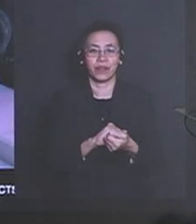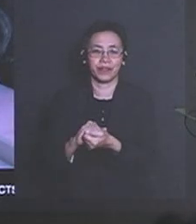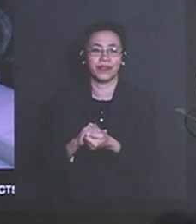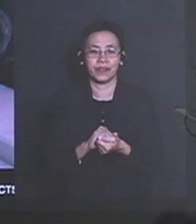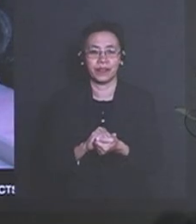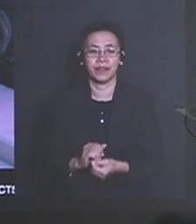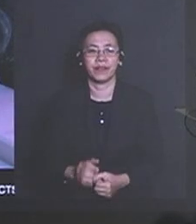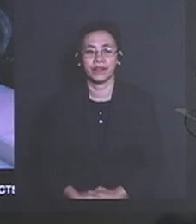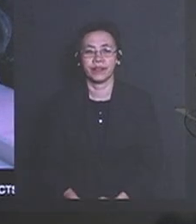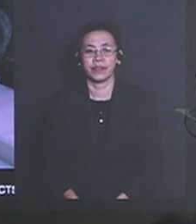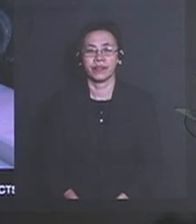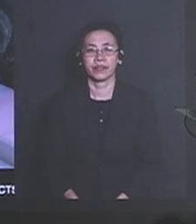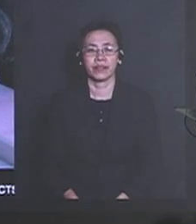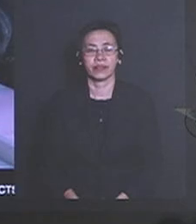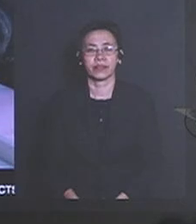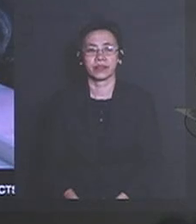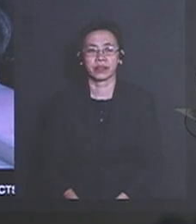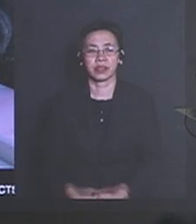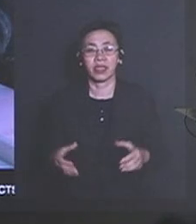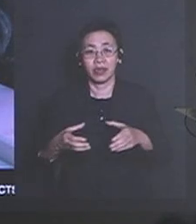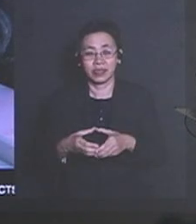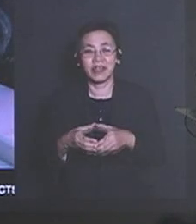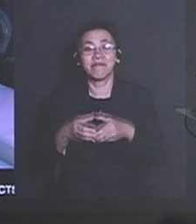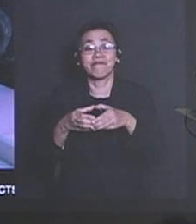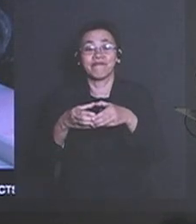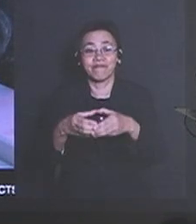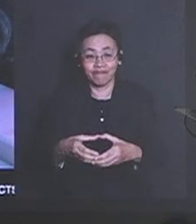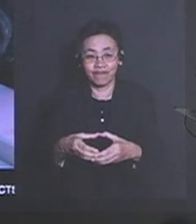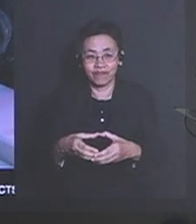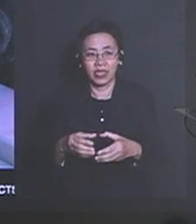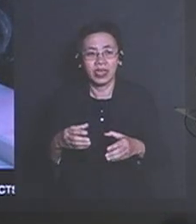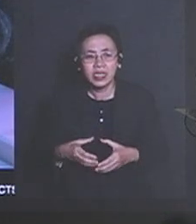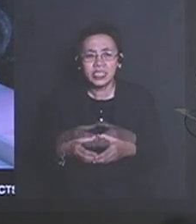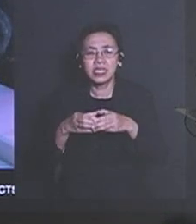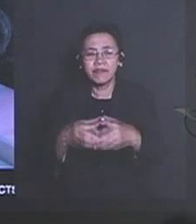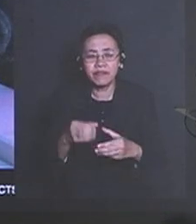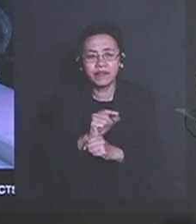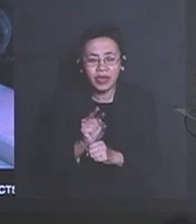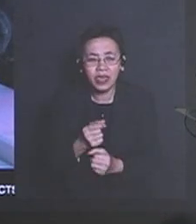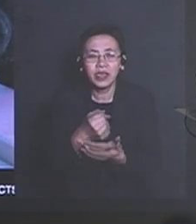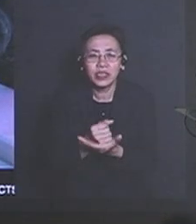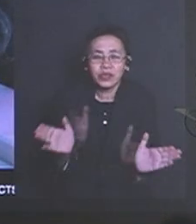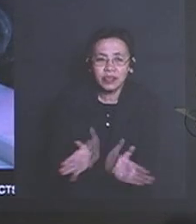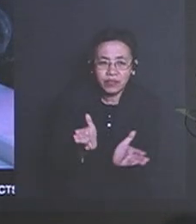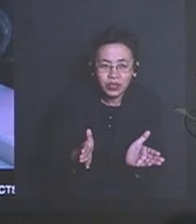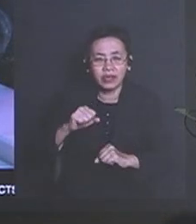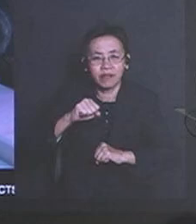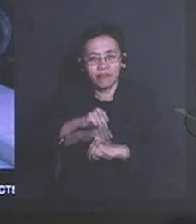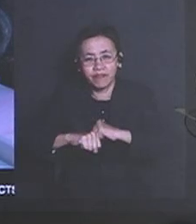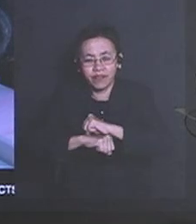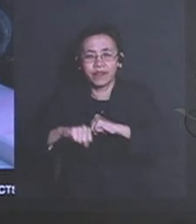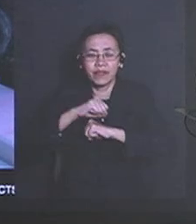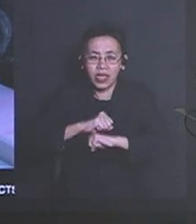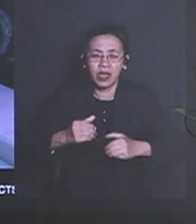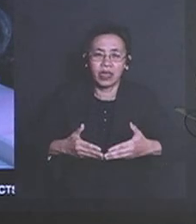And our team were there too. We're going there to support the construction, and we explain about the architecture to the